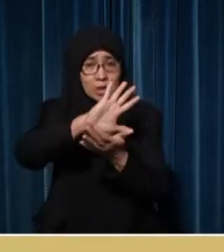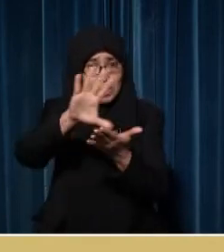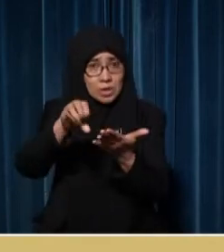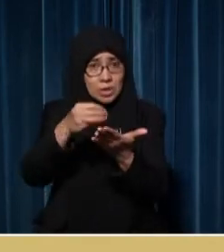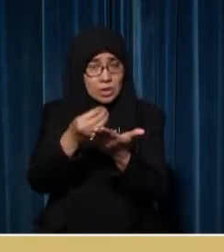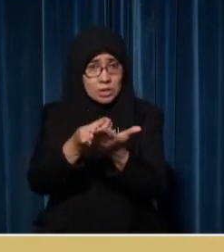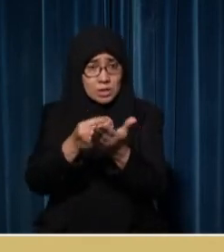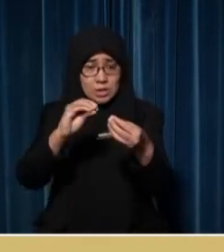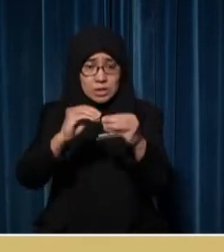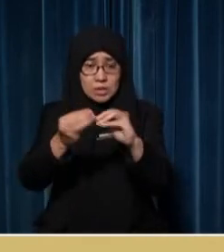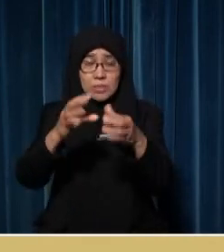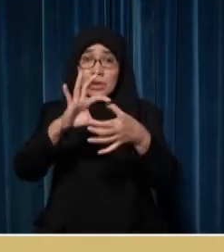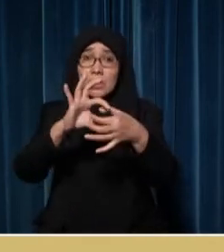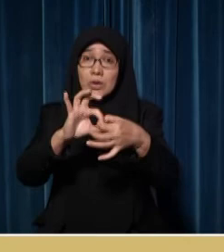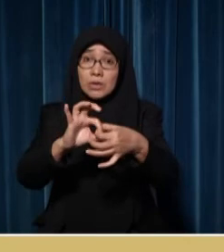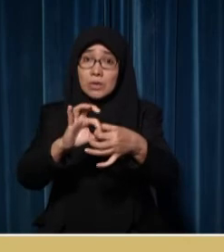of objects.